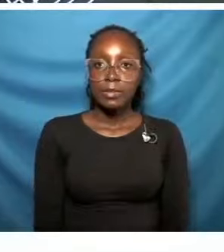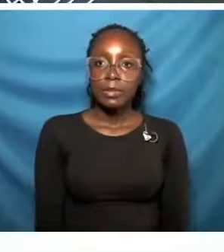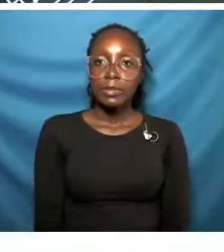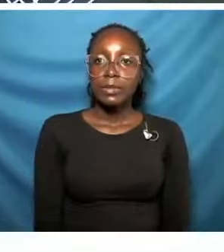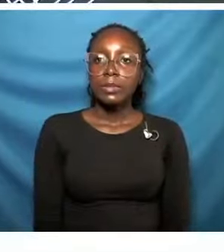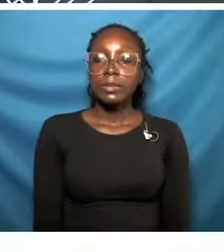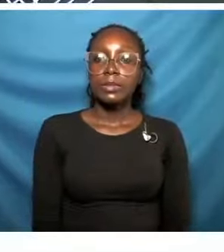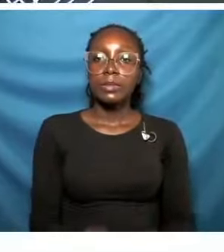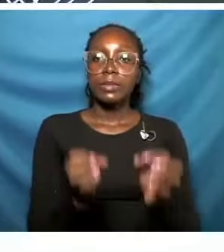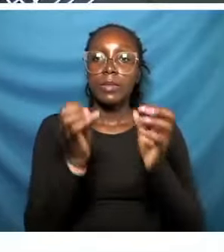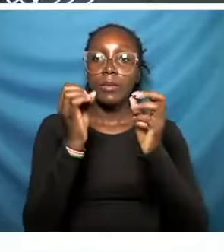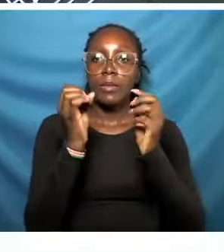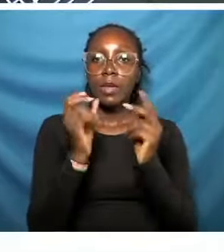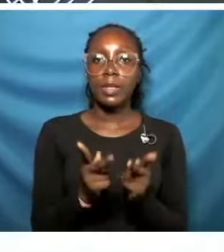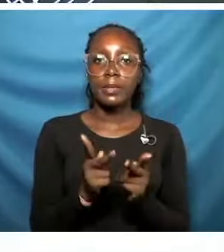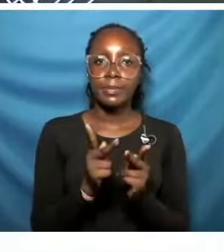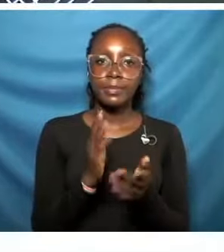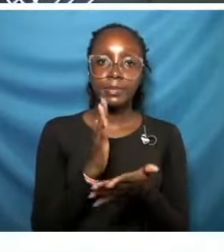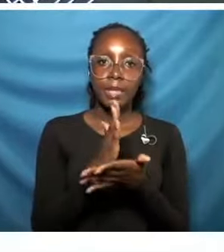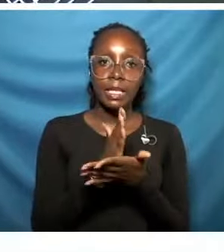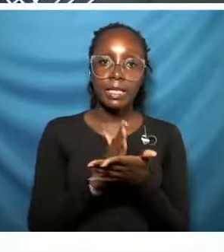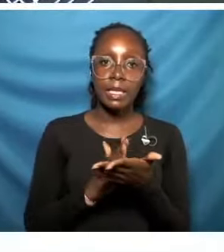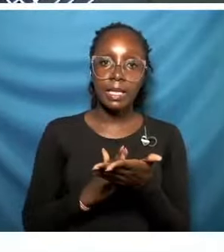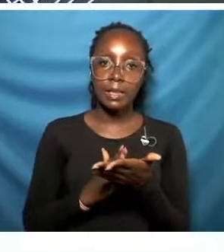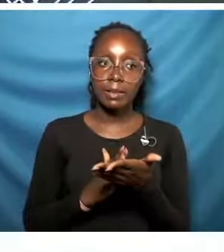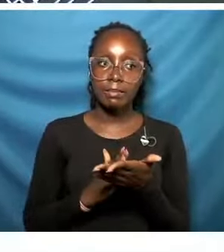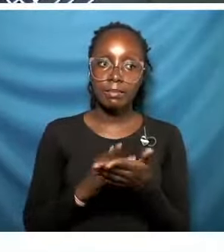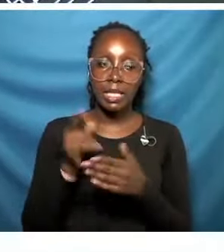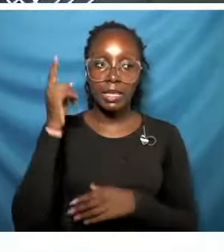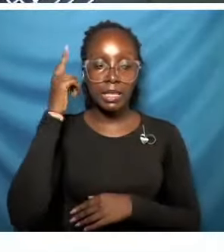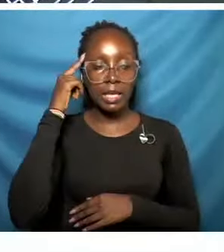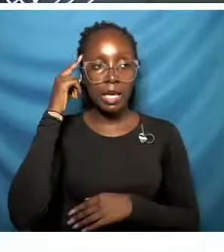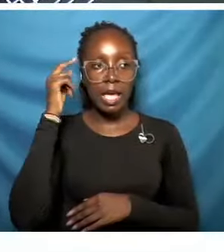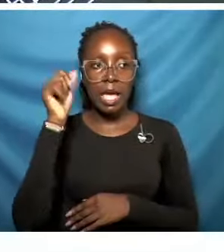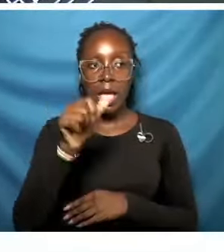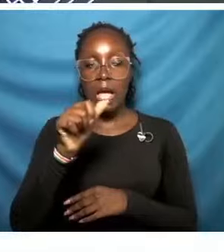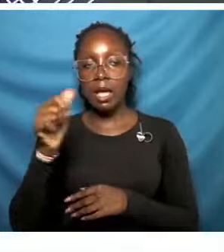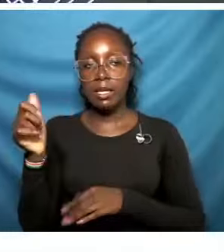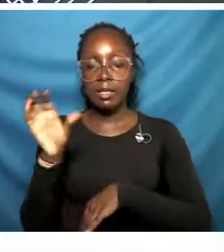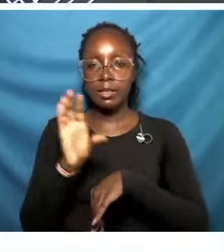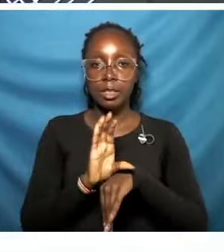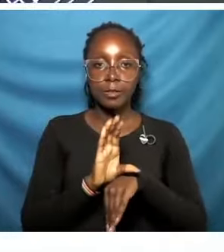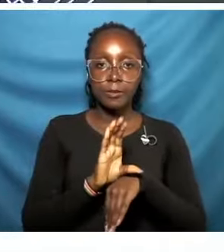All right. Some of them, I guess, are in the other congregation.